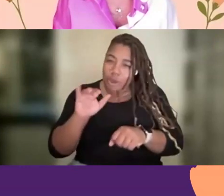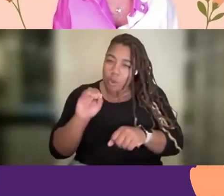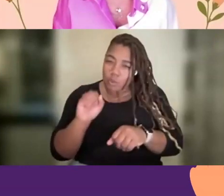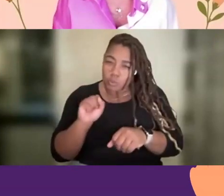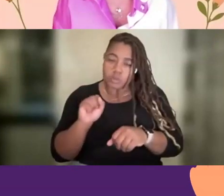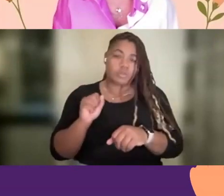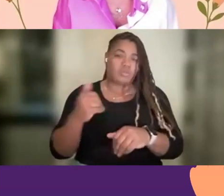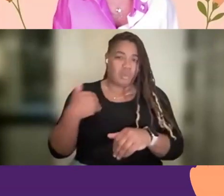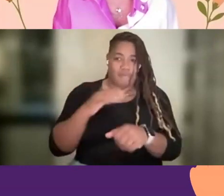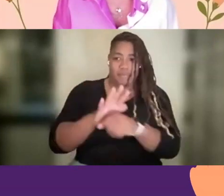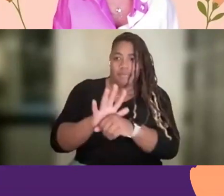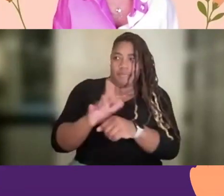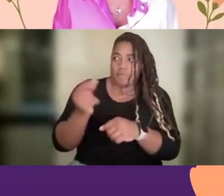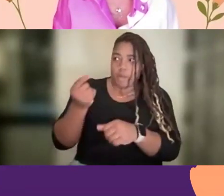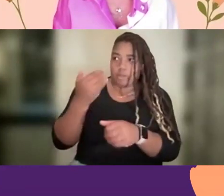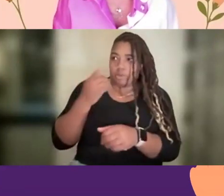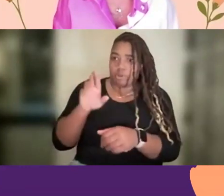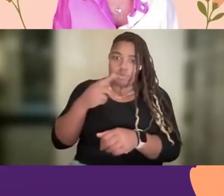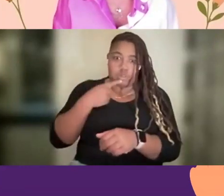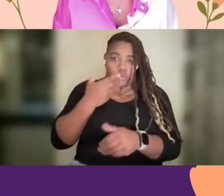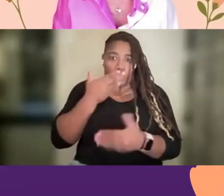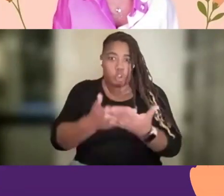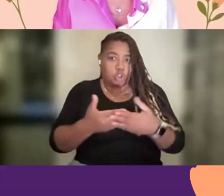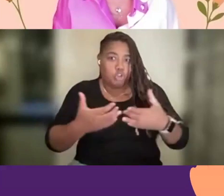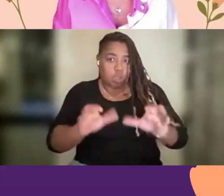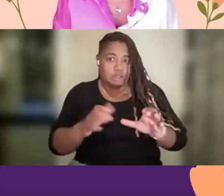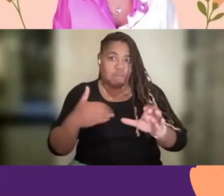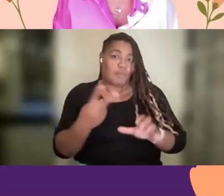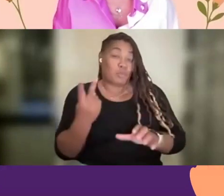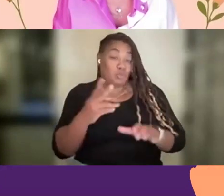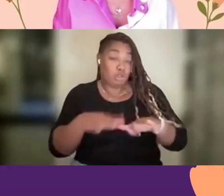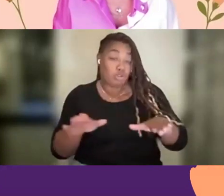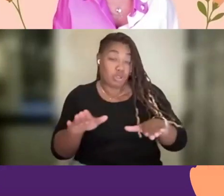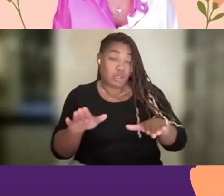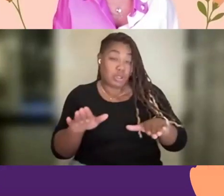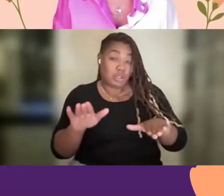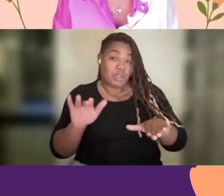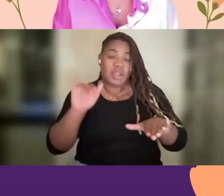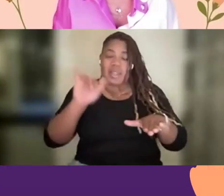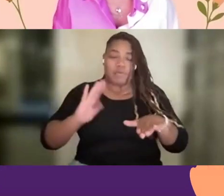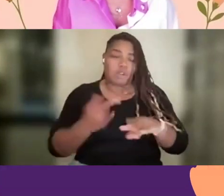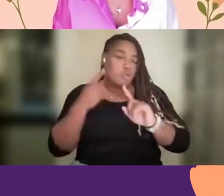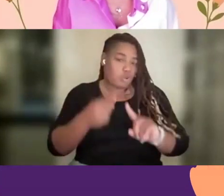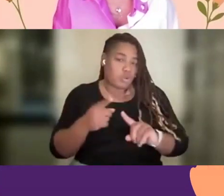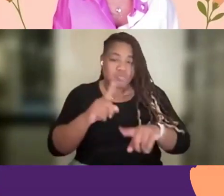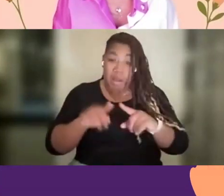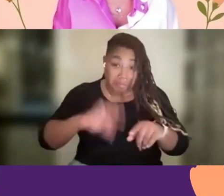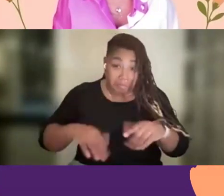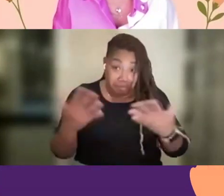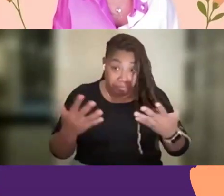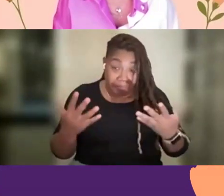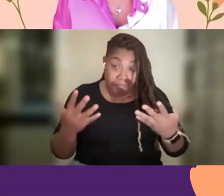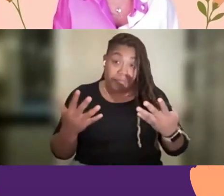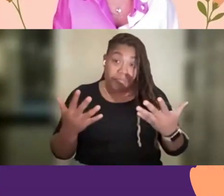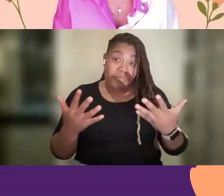said was a good chance of having 2 children, which was our ultimate goal. But the benefit of that is, you